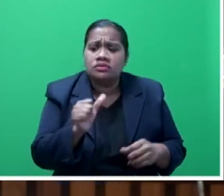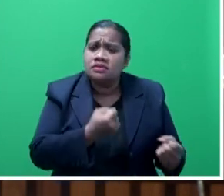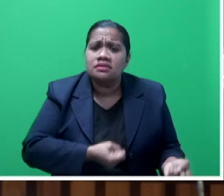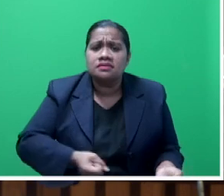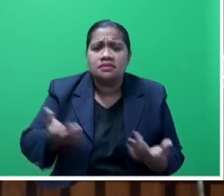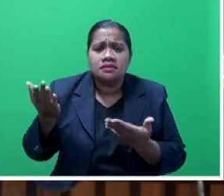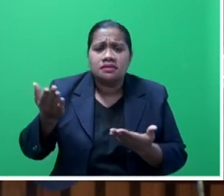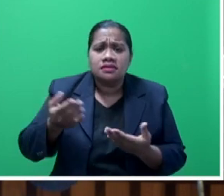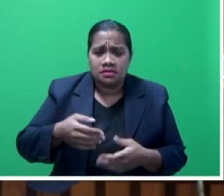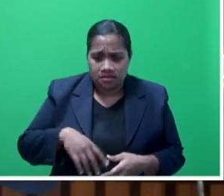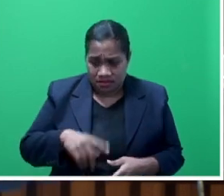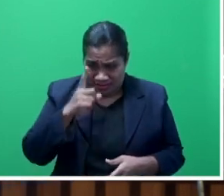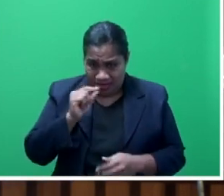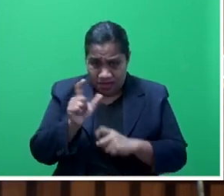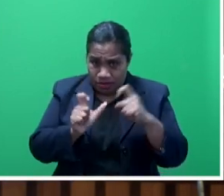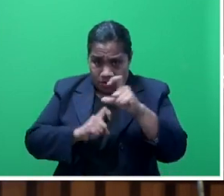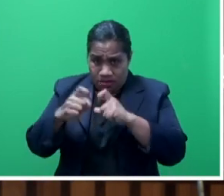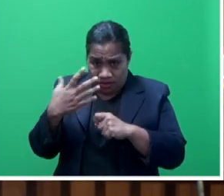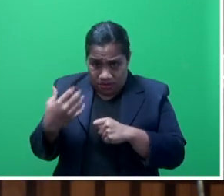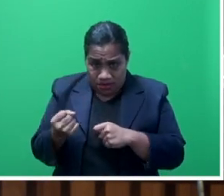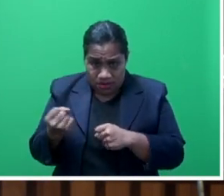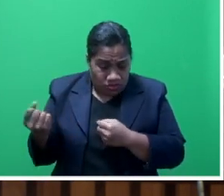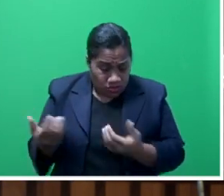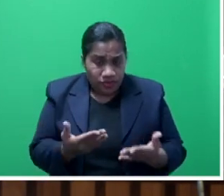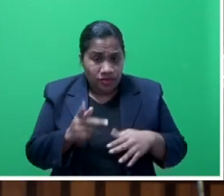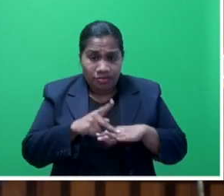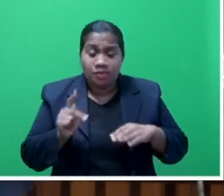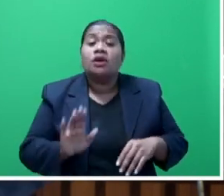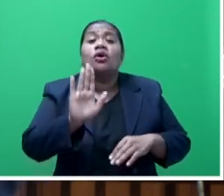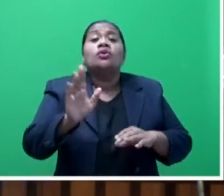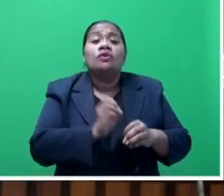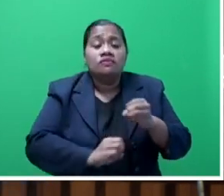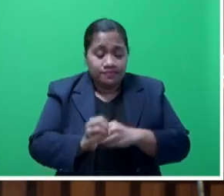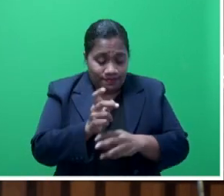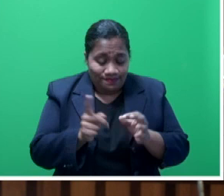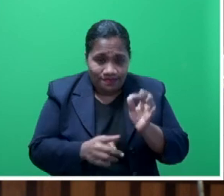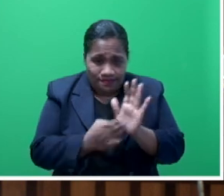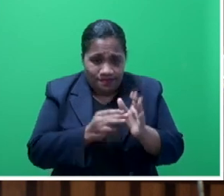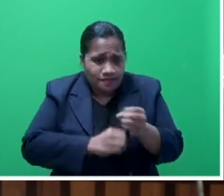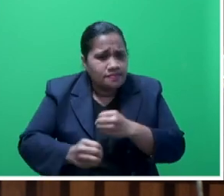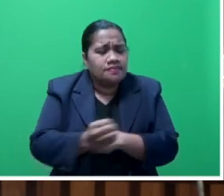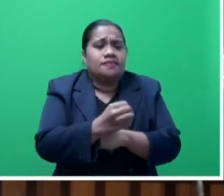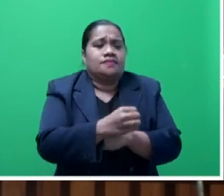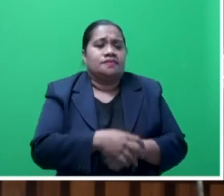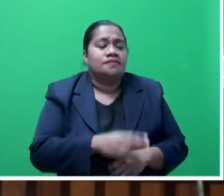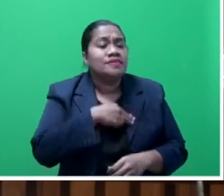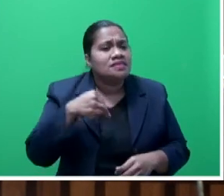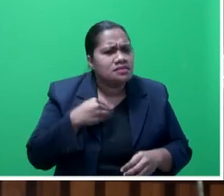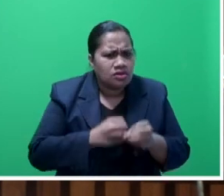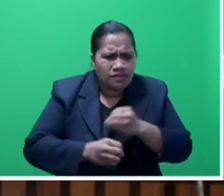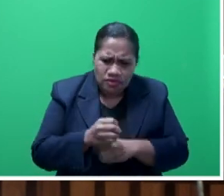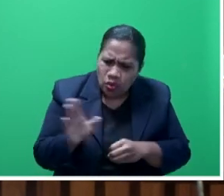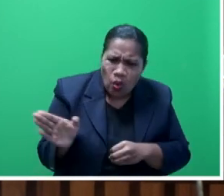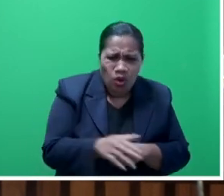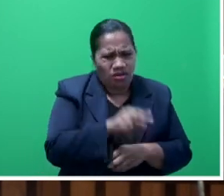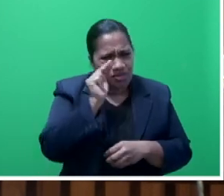Will they have the capacity to eavesdrop in Parliament, your office, the Prime Minister's office, the Minister's office? All of those things need to be taken